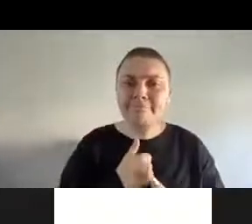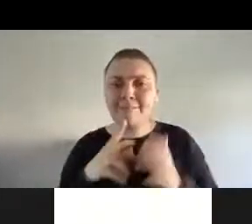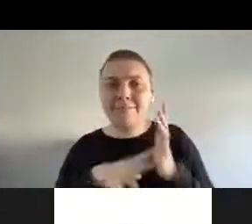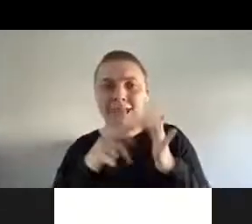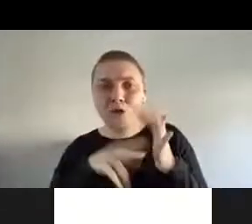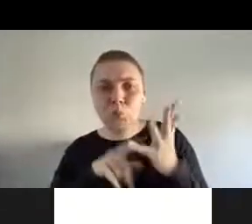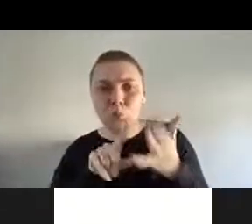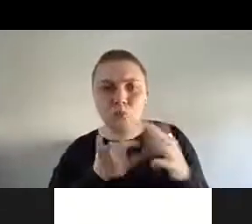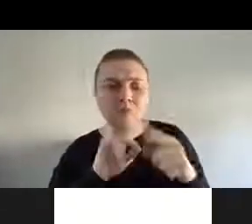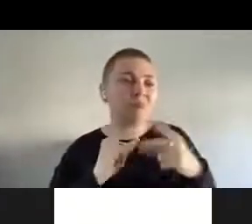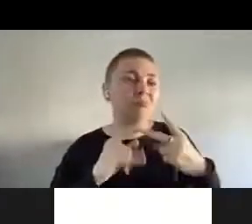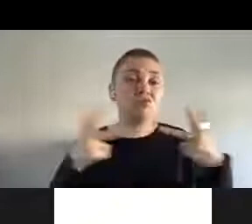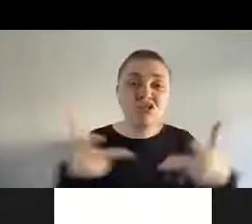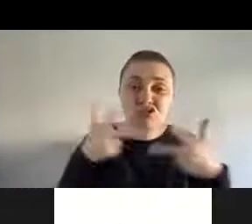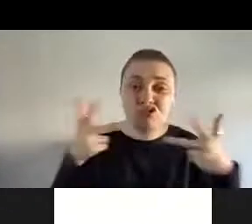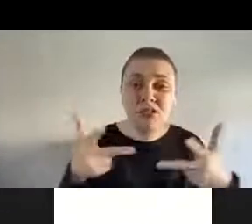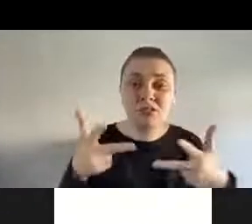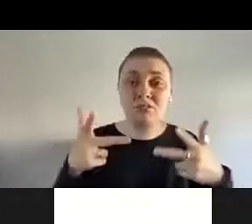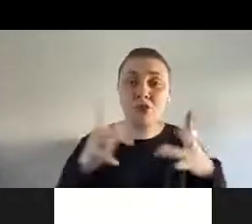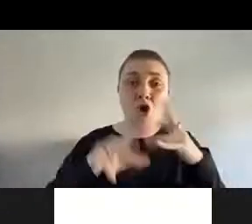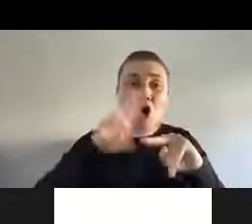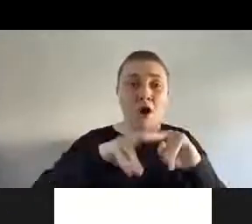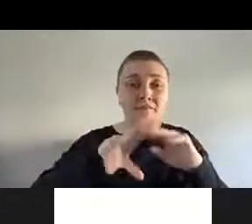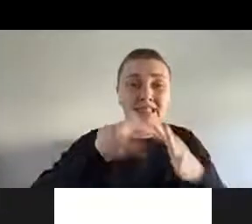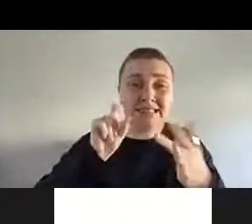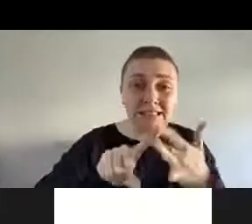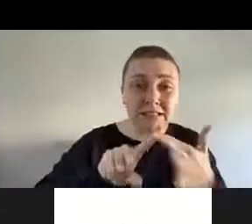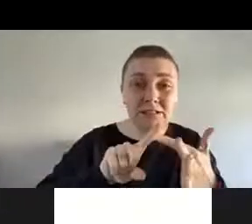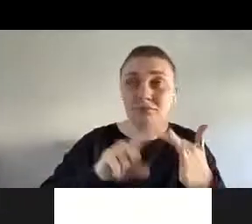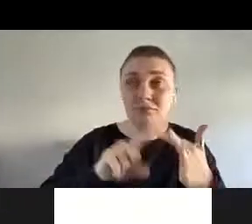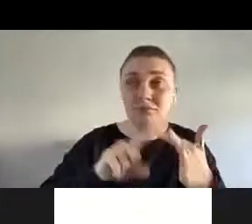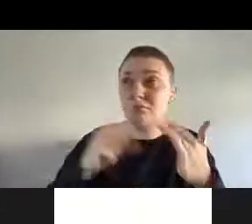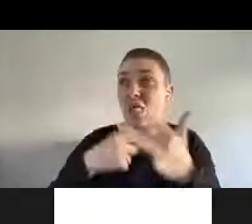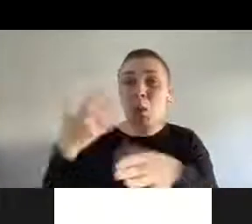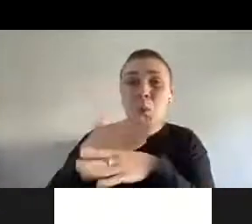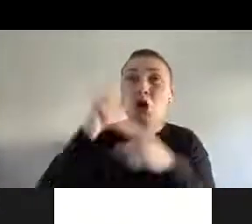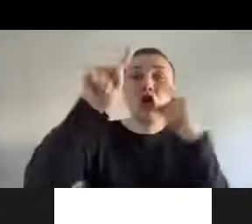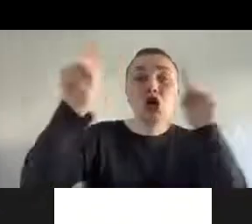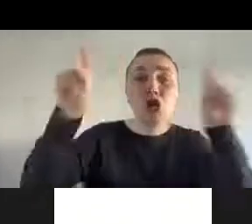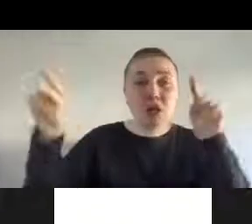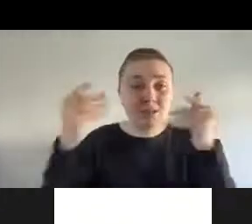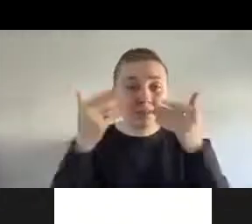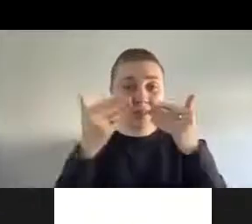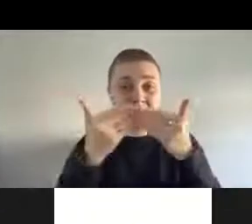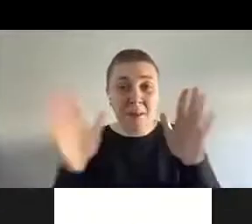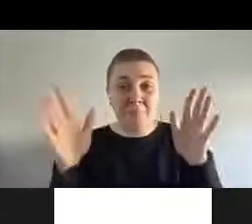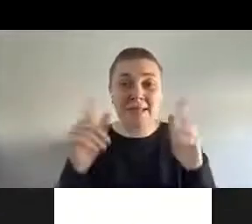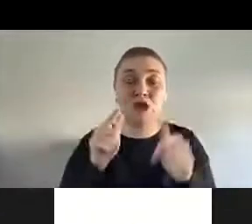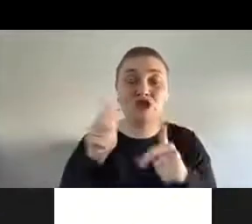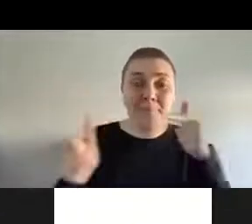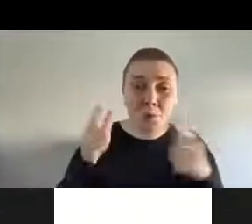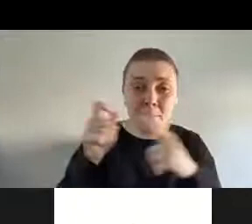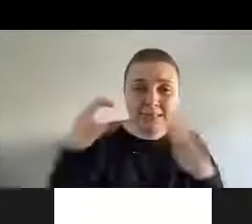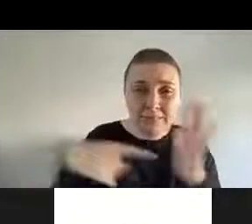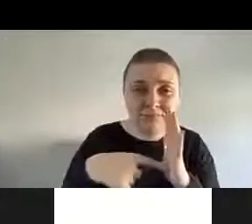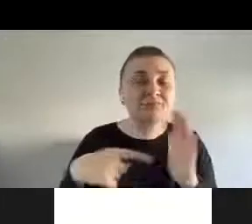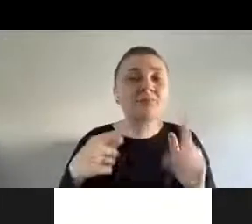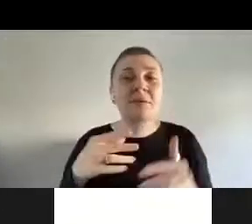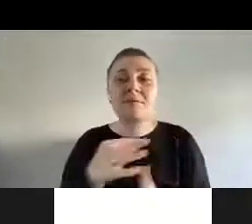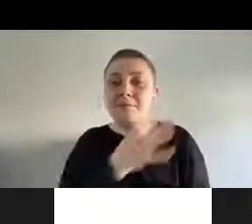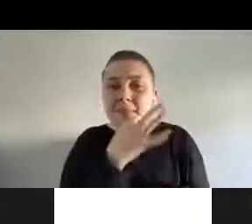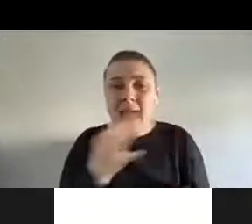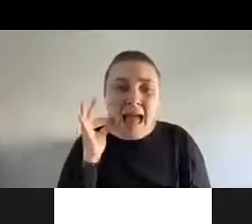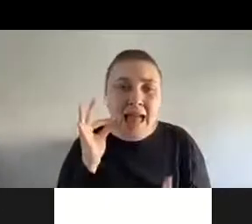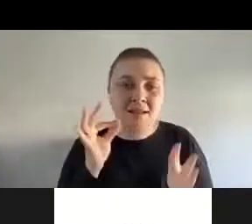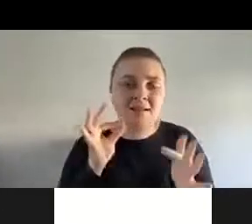restaurants, office buildings, other kinds of workplaces, public transport, parks,